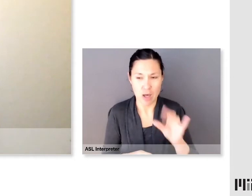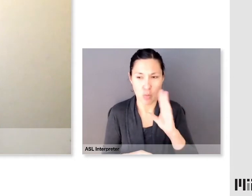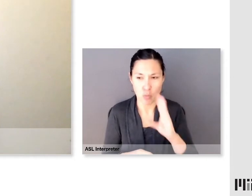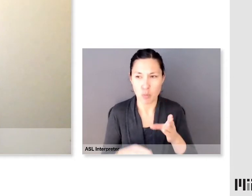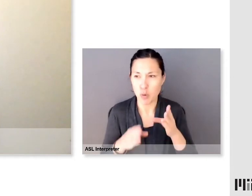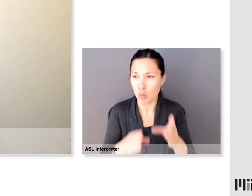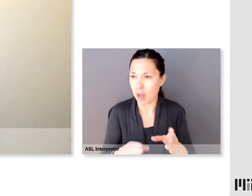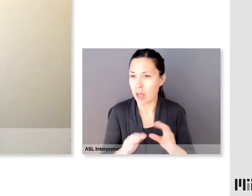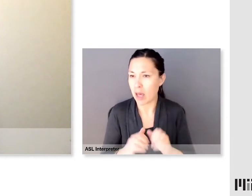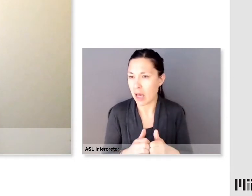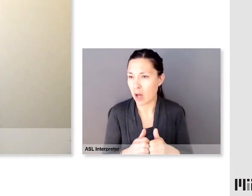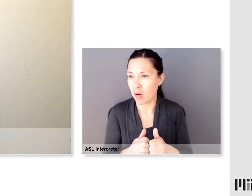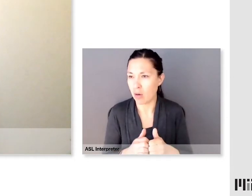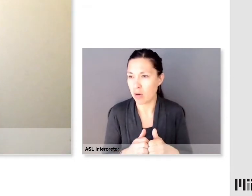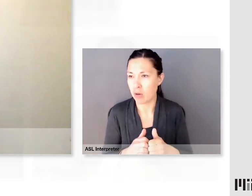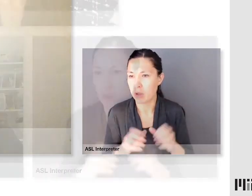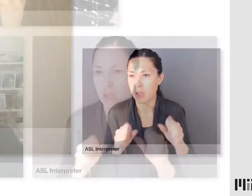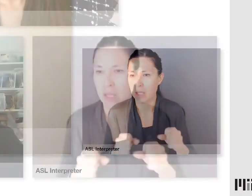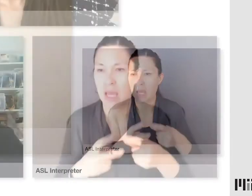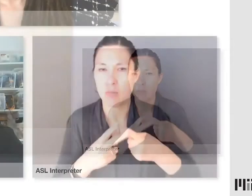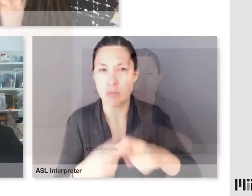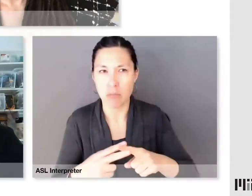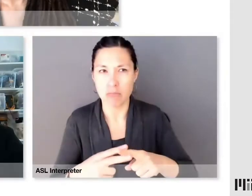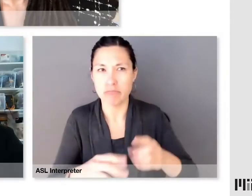least begin making progress.